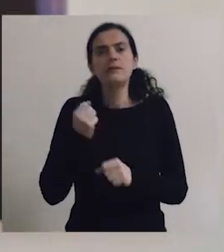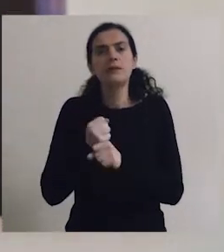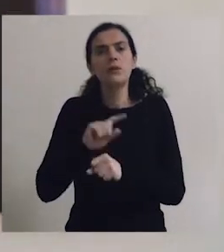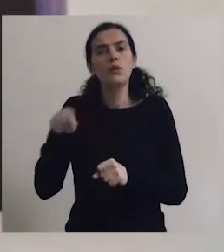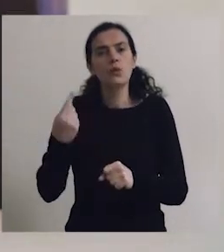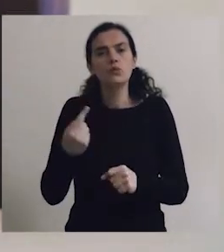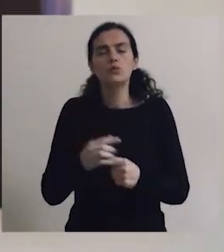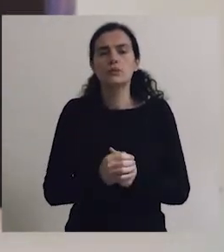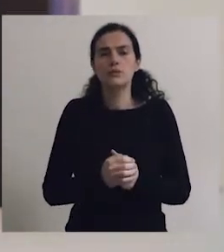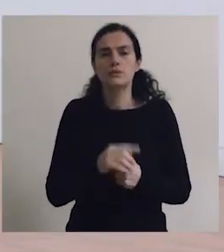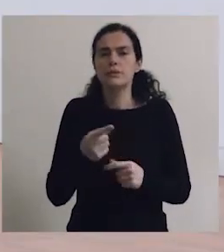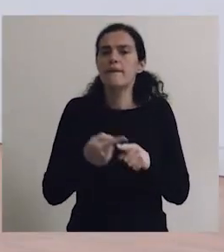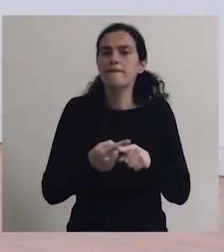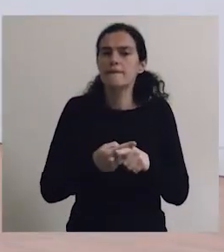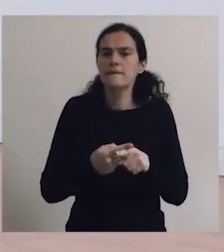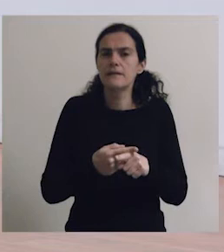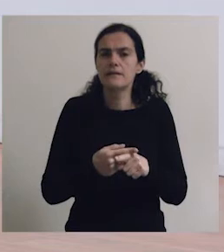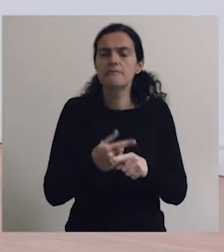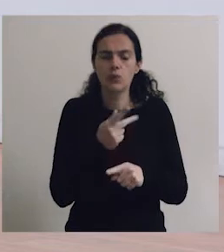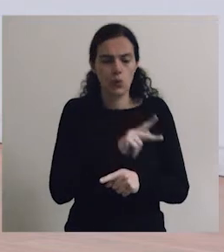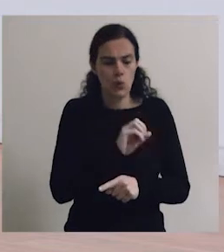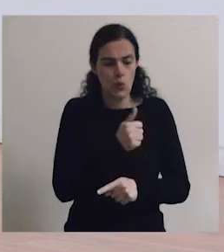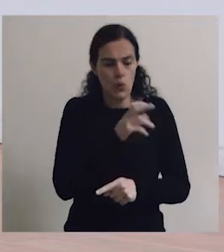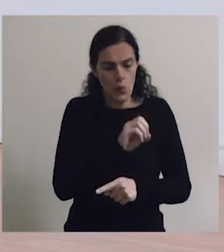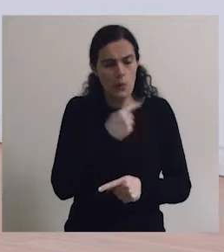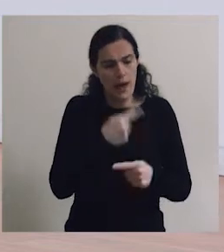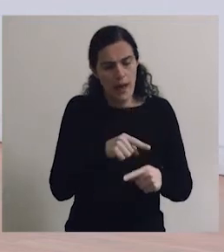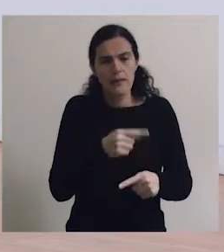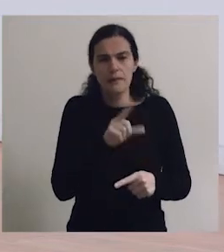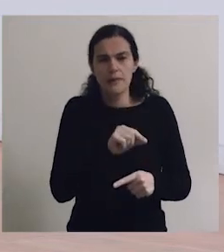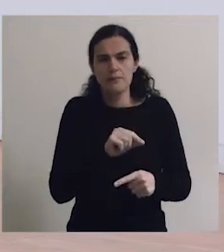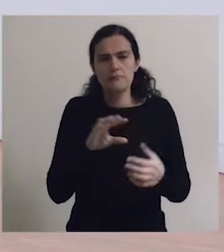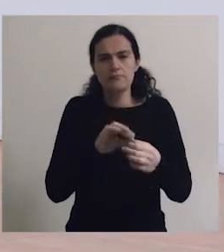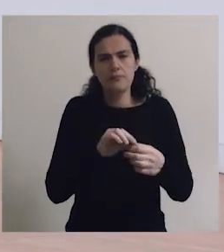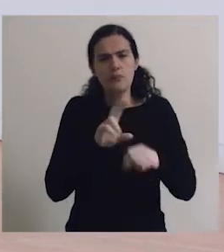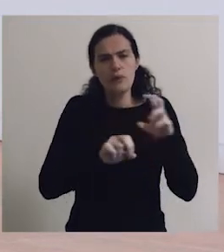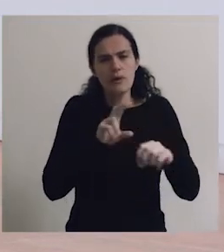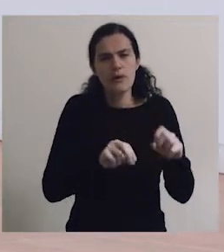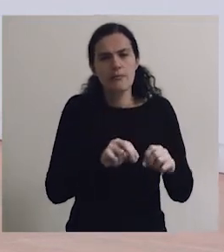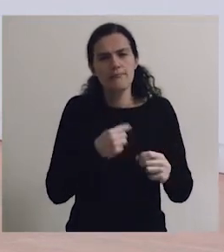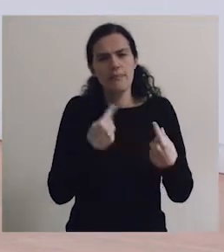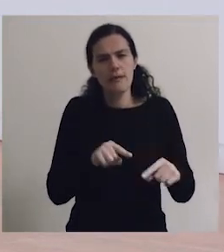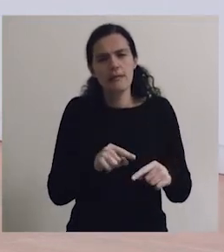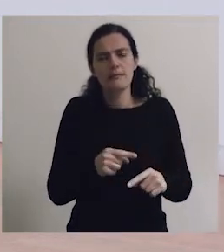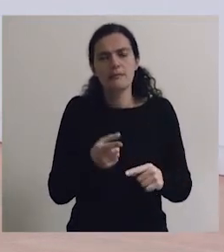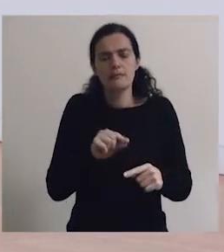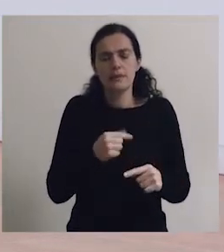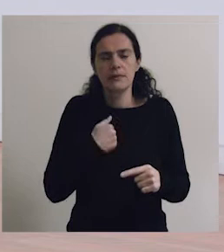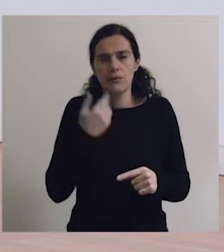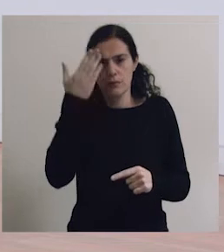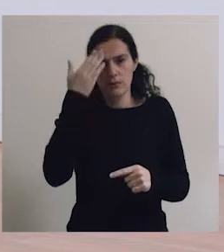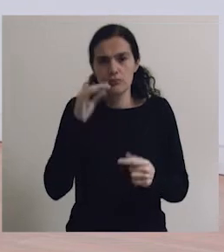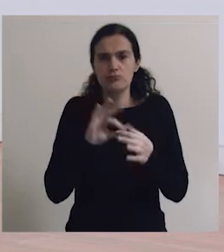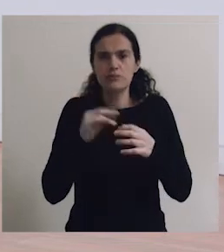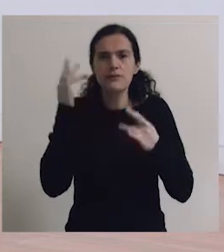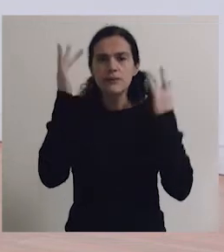Here you have another work where this interest in Kobro and her work and relationship to modernity, and also